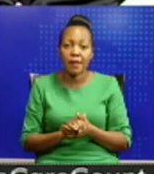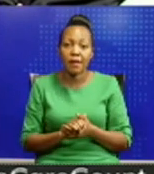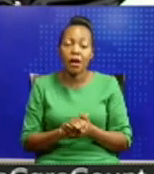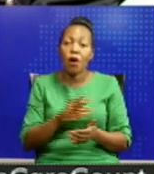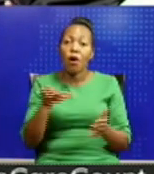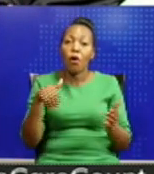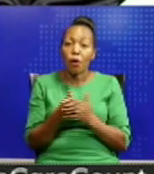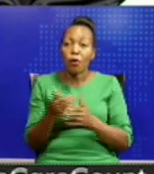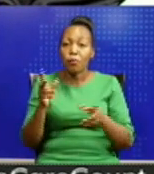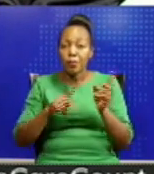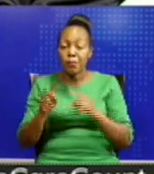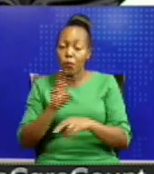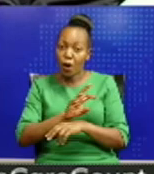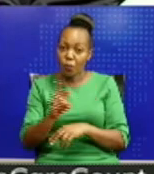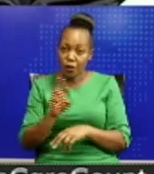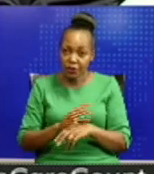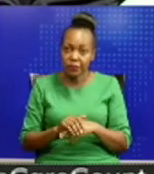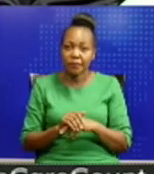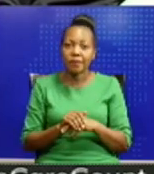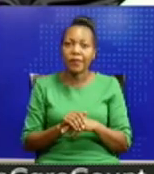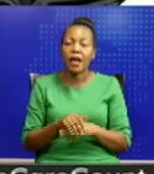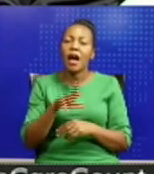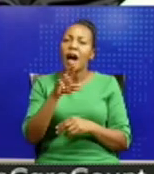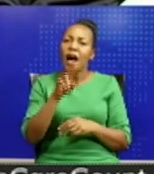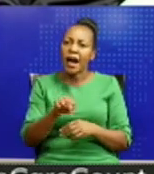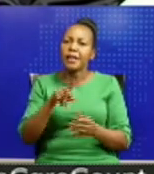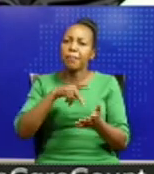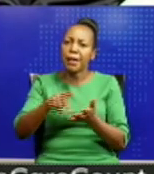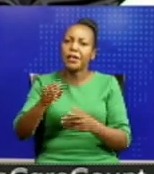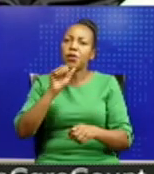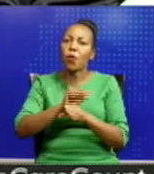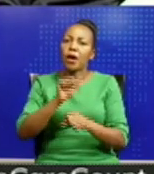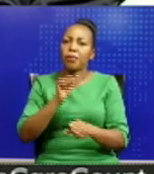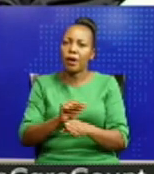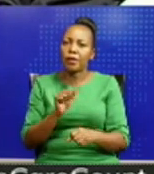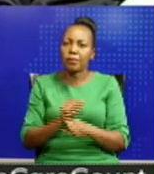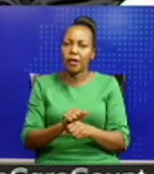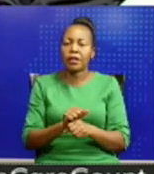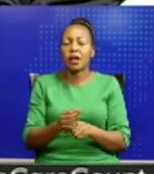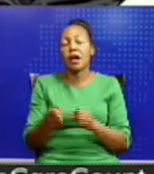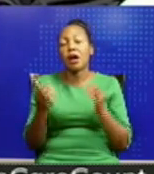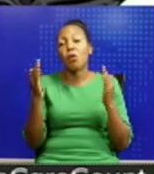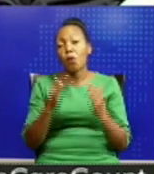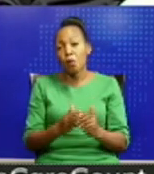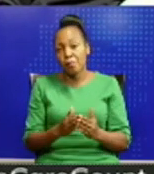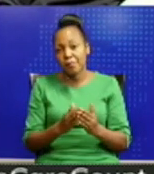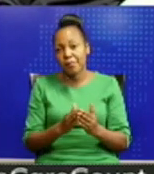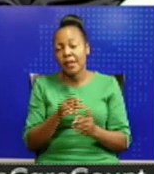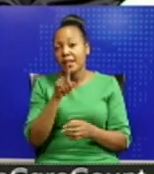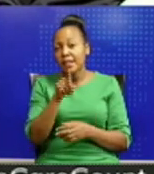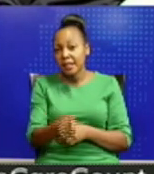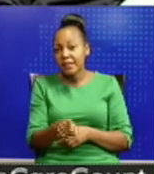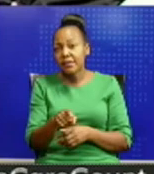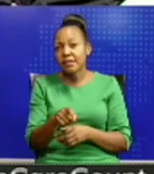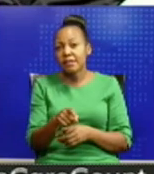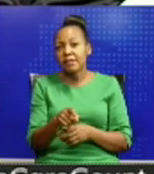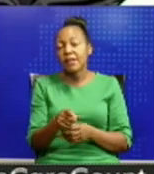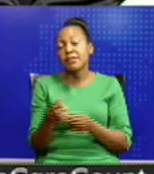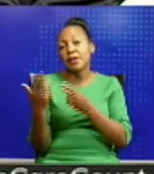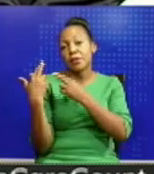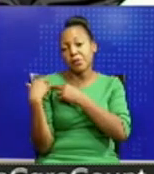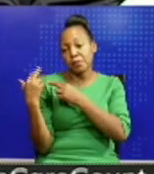of us ought to care about unpaid care and domestic work. Yes, sir. Because this is a